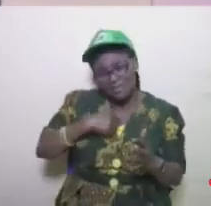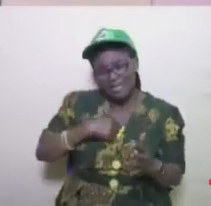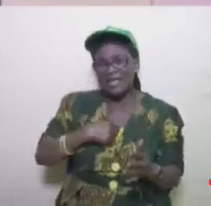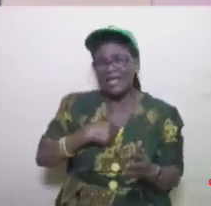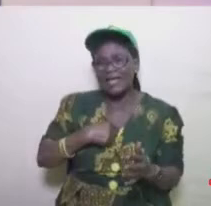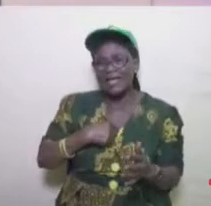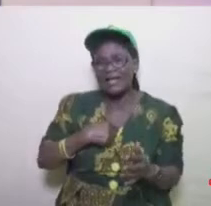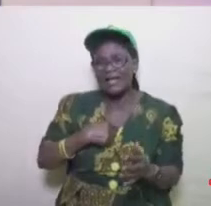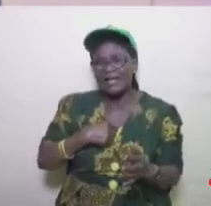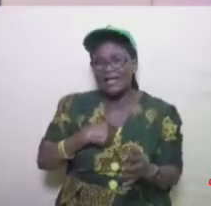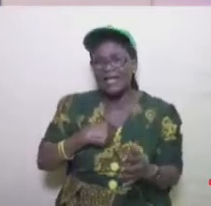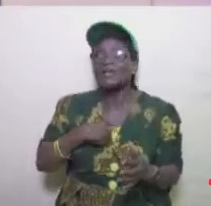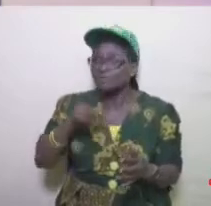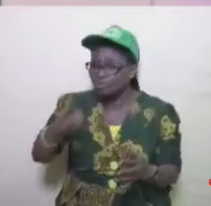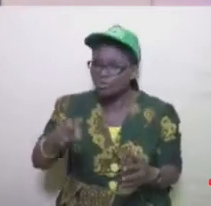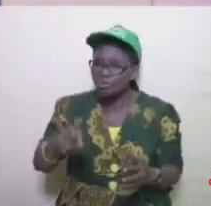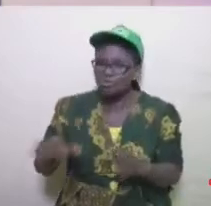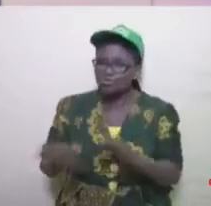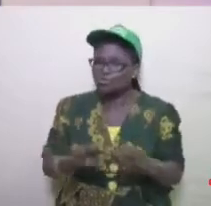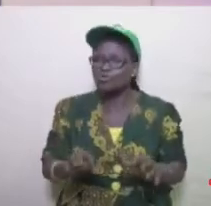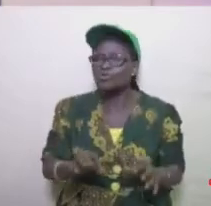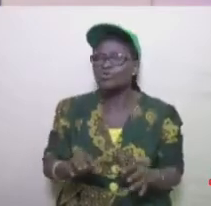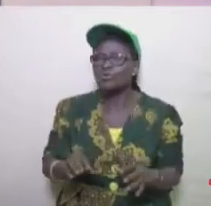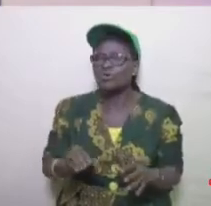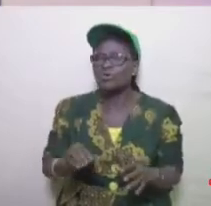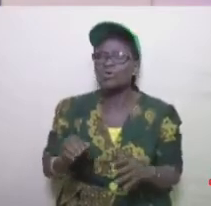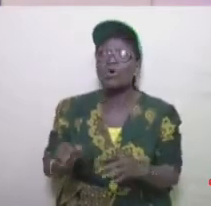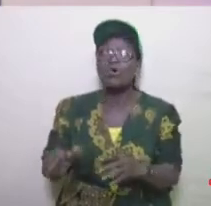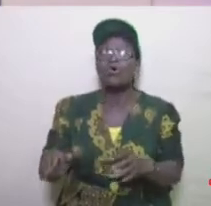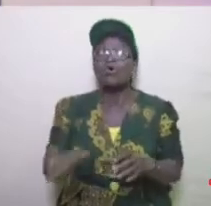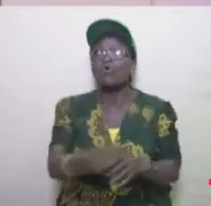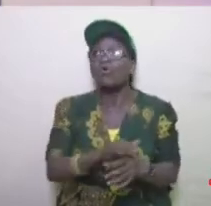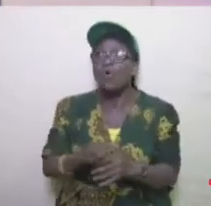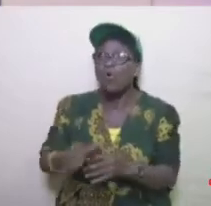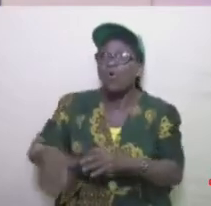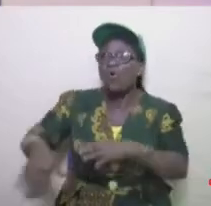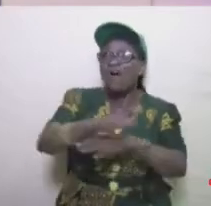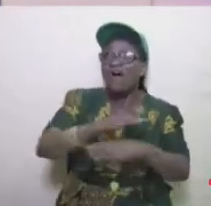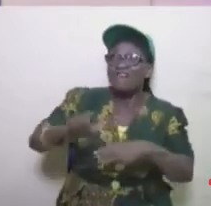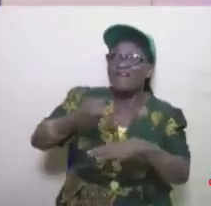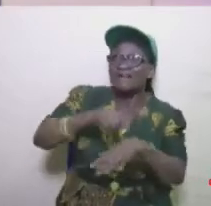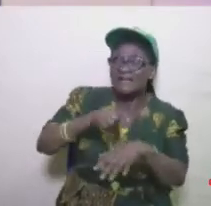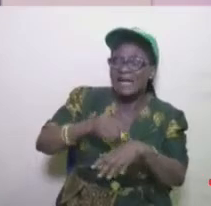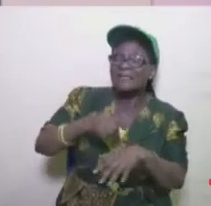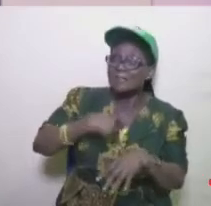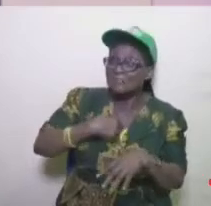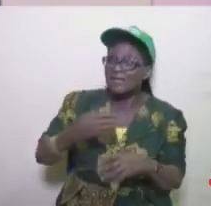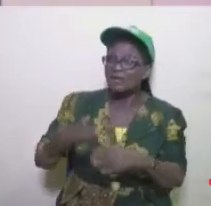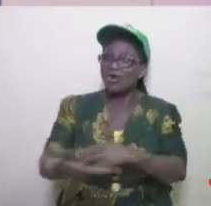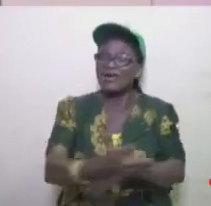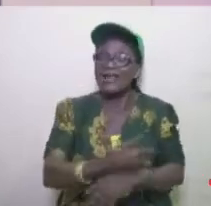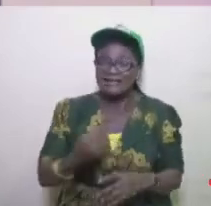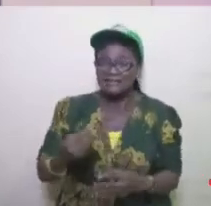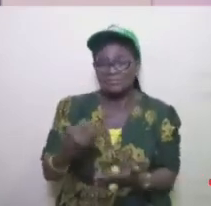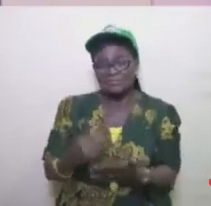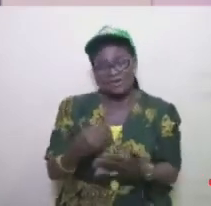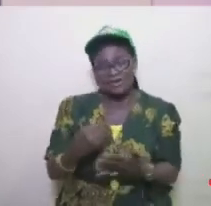doing overtime. I'll be collecting the money. So the man agreed. So one